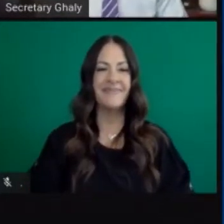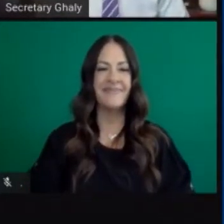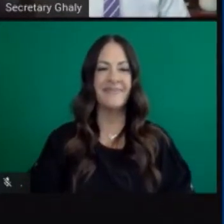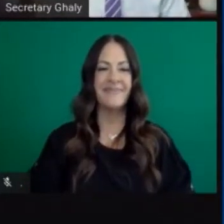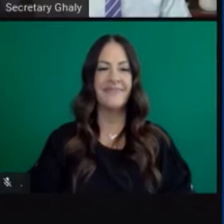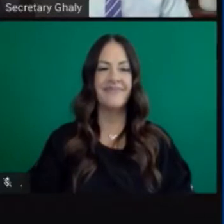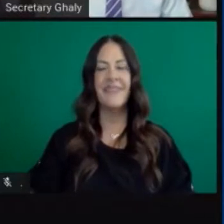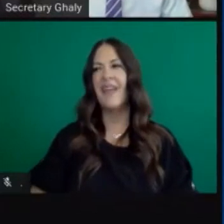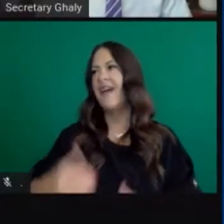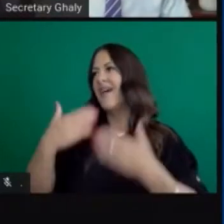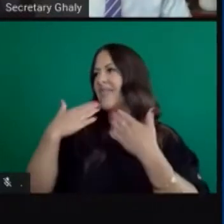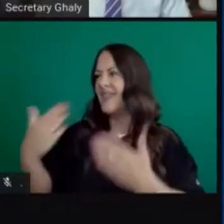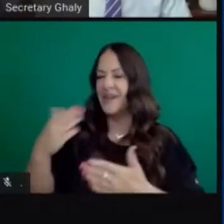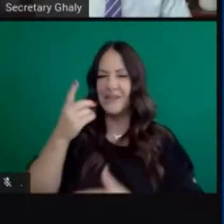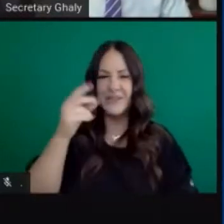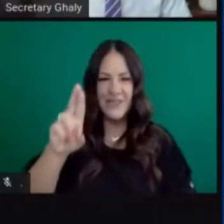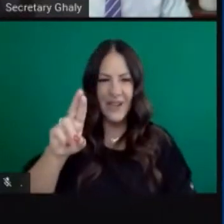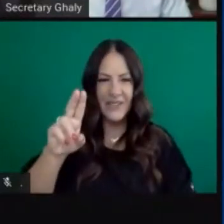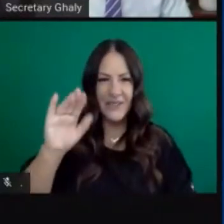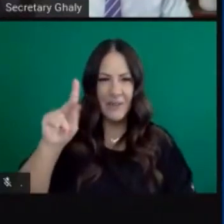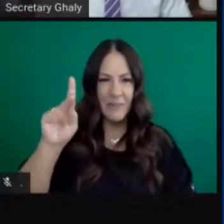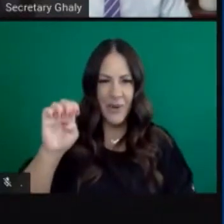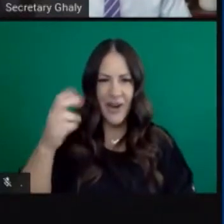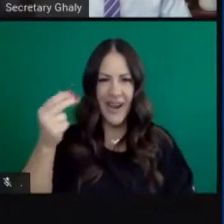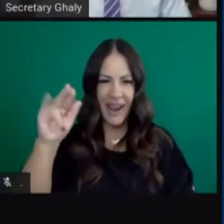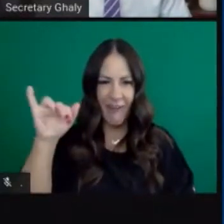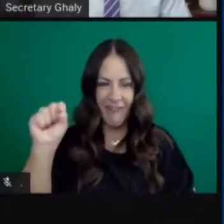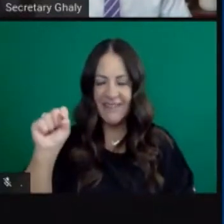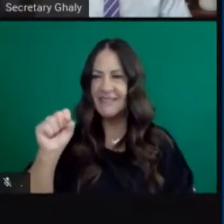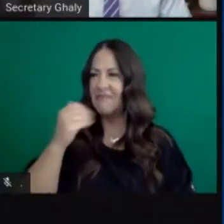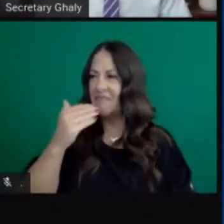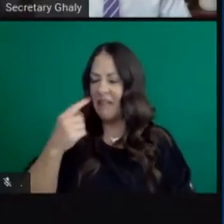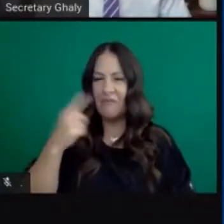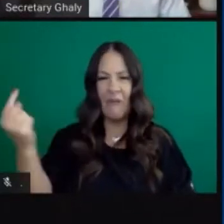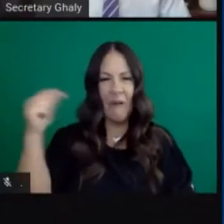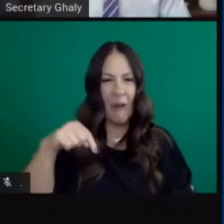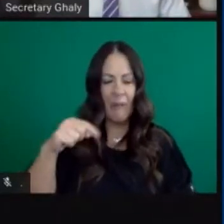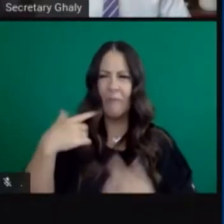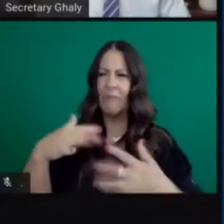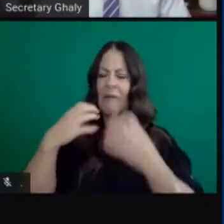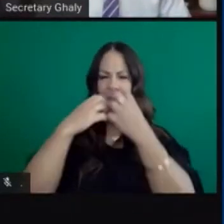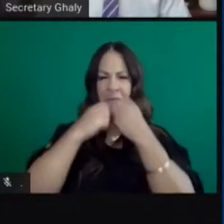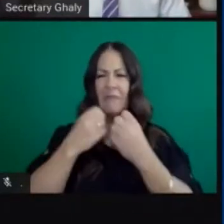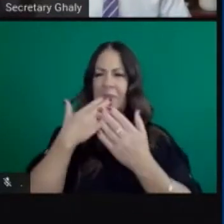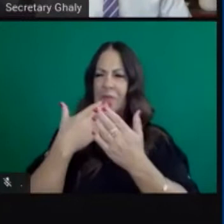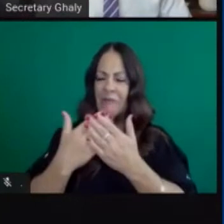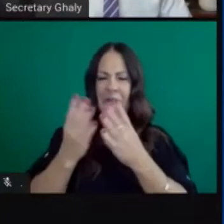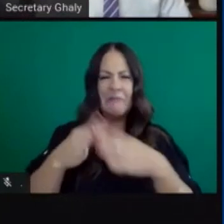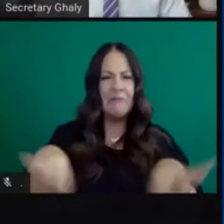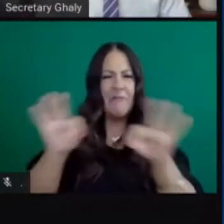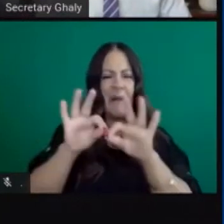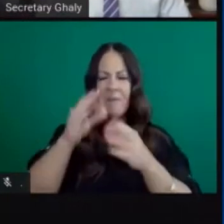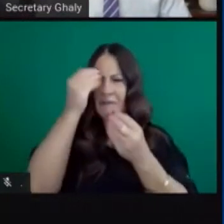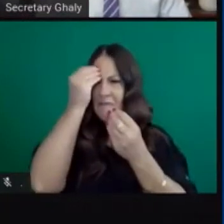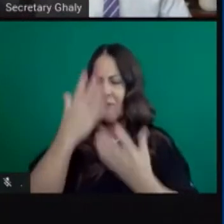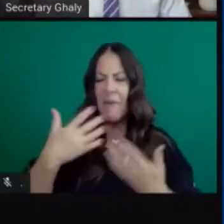Dr. Burke Harris, thank you for joining me today. Really valuable insights. I think everyone